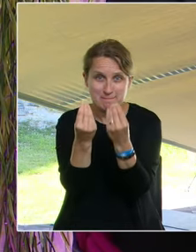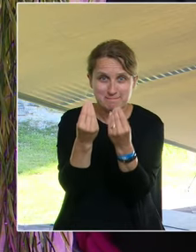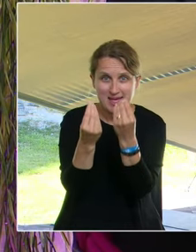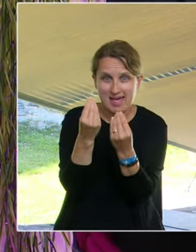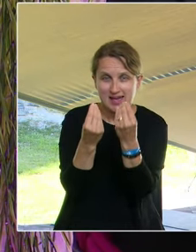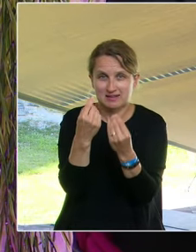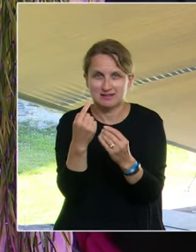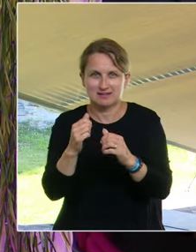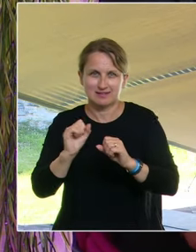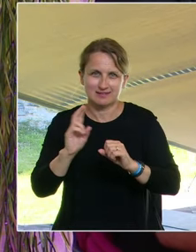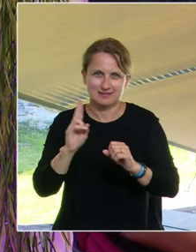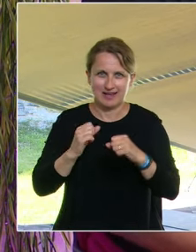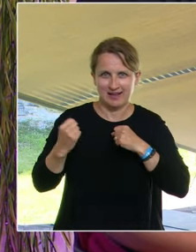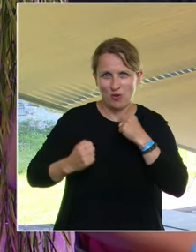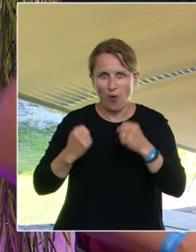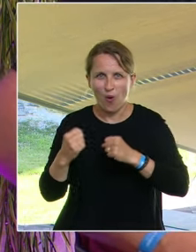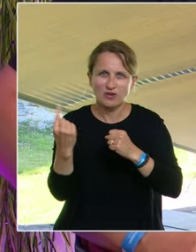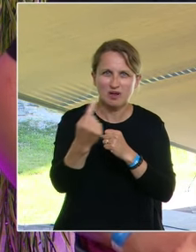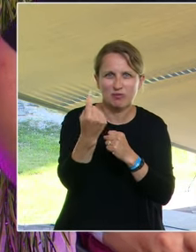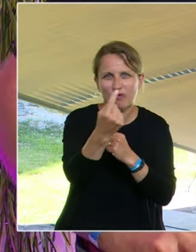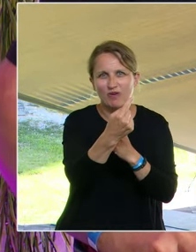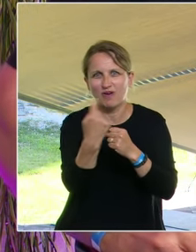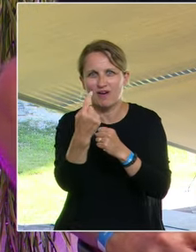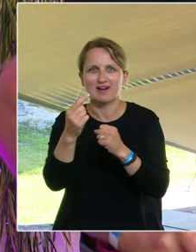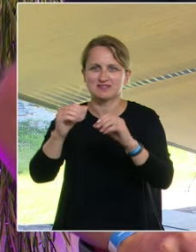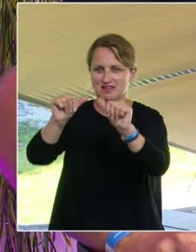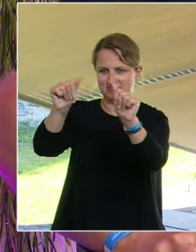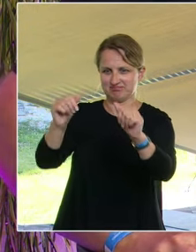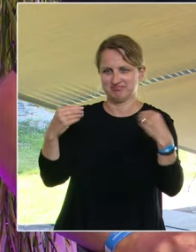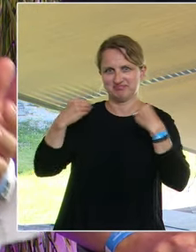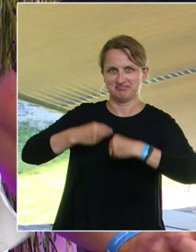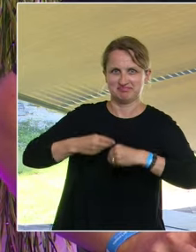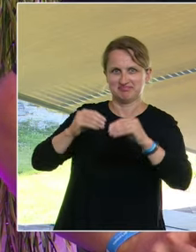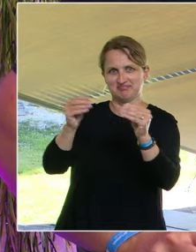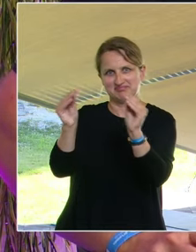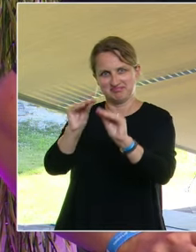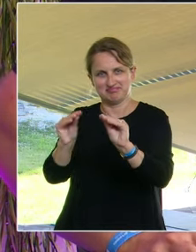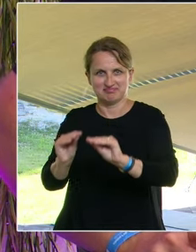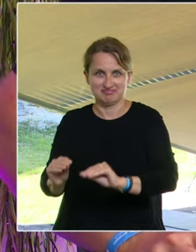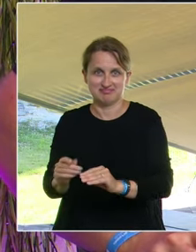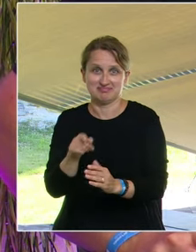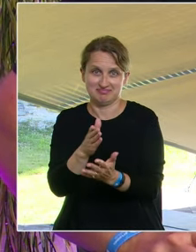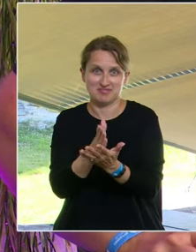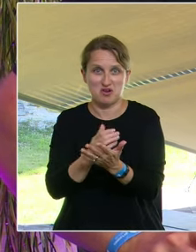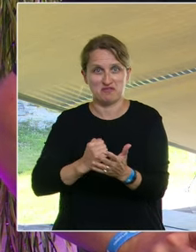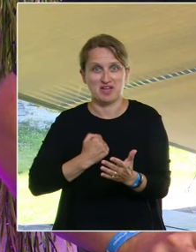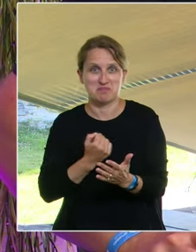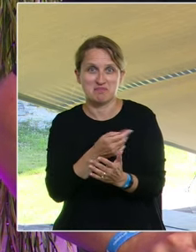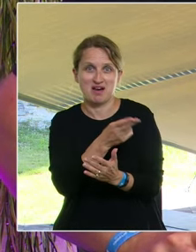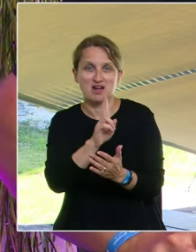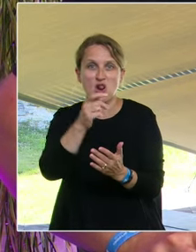running around and you can dress this person. So there is a lot of artists who are dressing up those avatars as